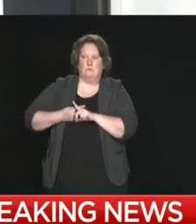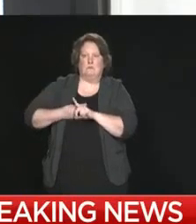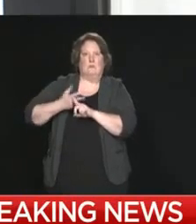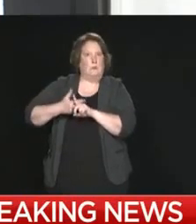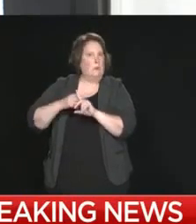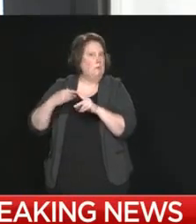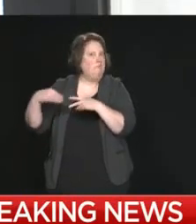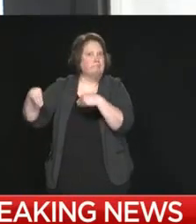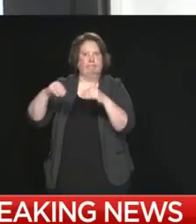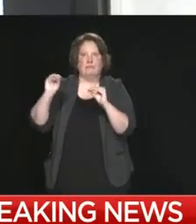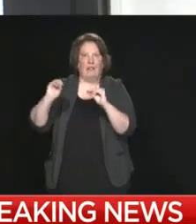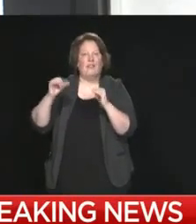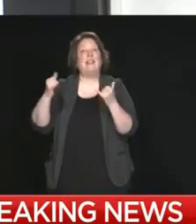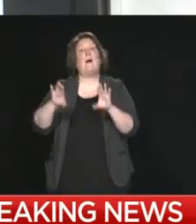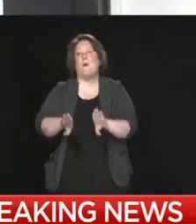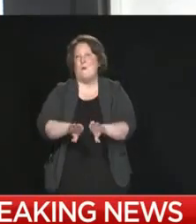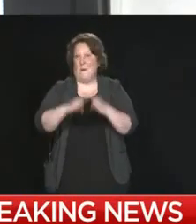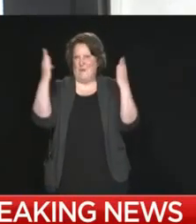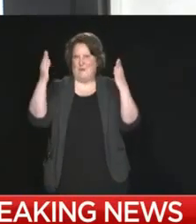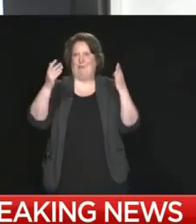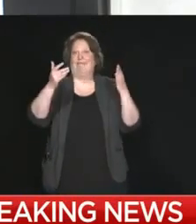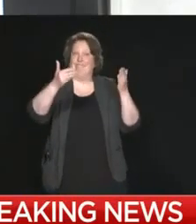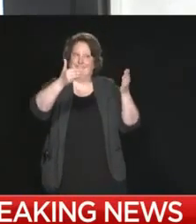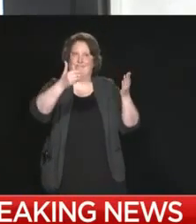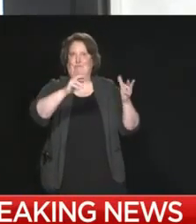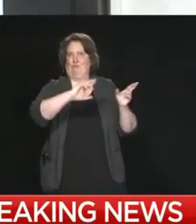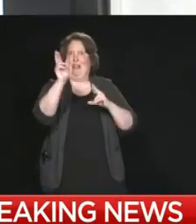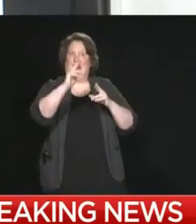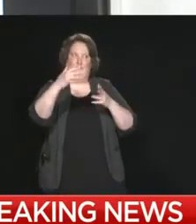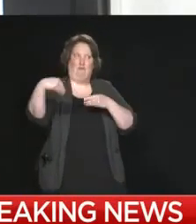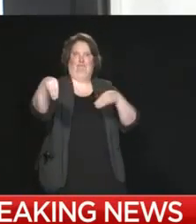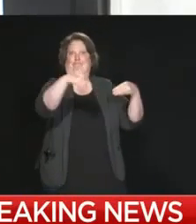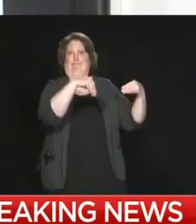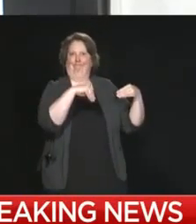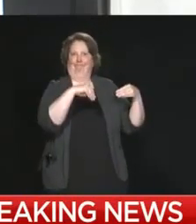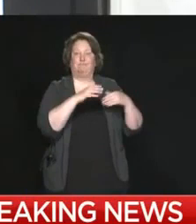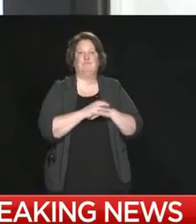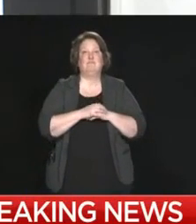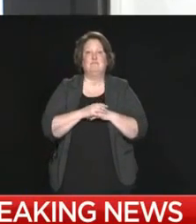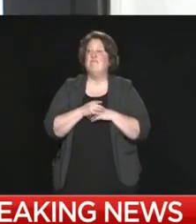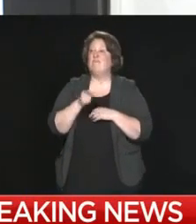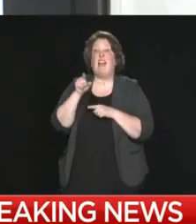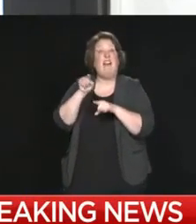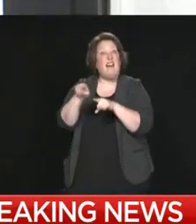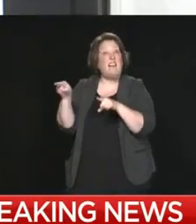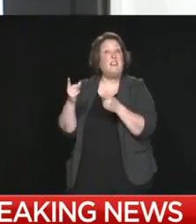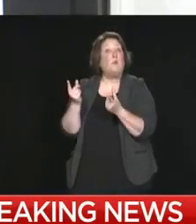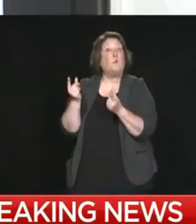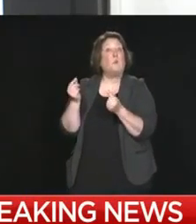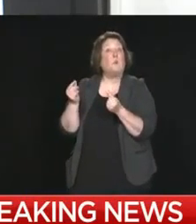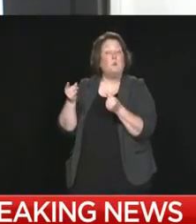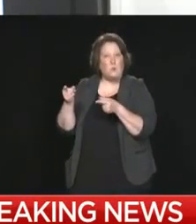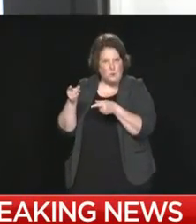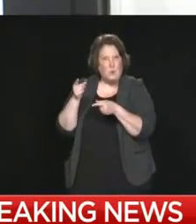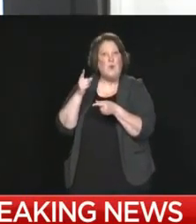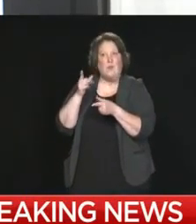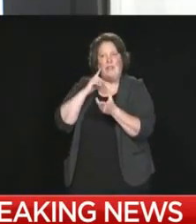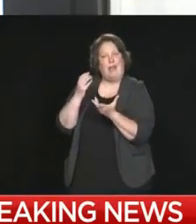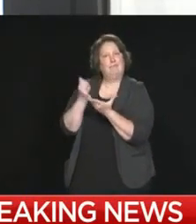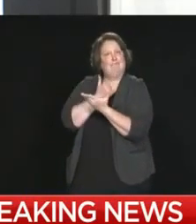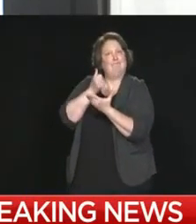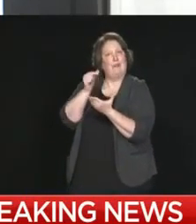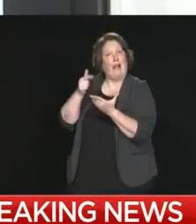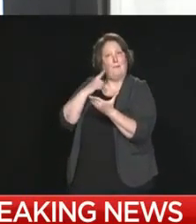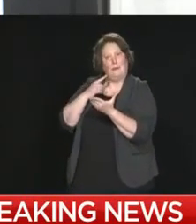they're now ready to welcome customers again. And as part of getting their shops back up and running, they used the wage subsidy